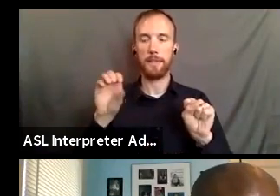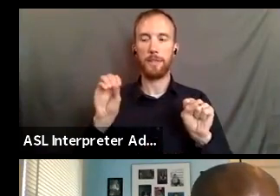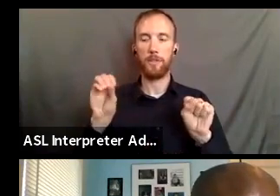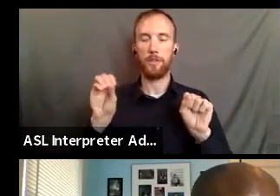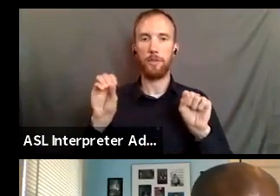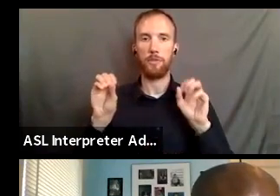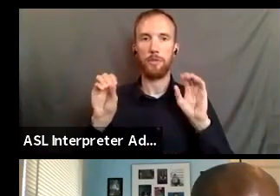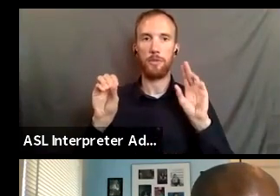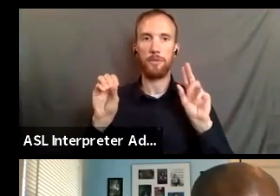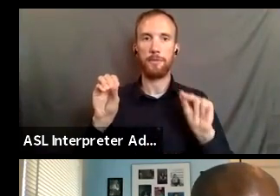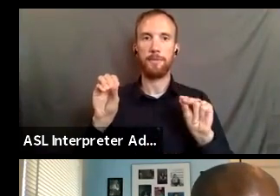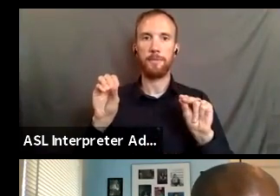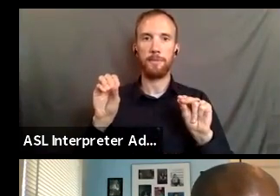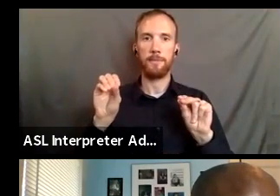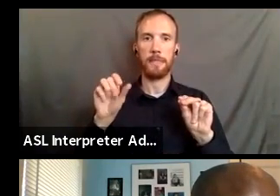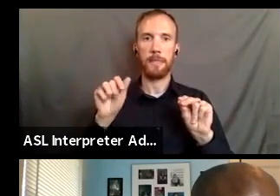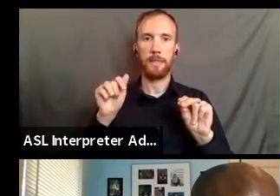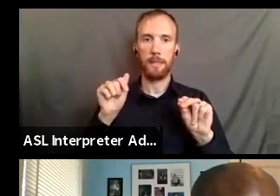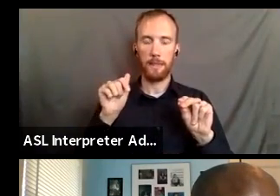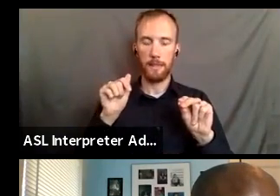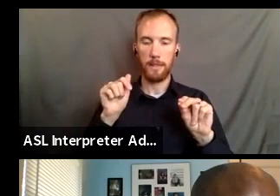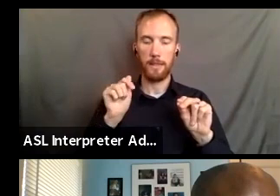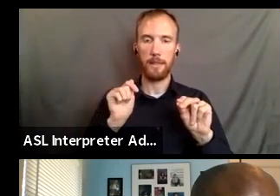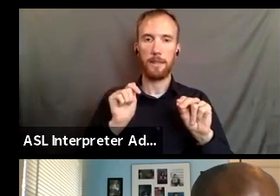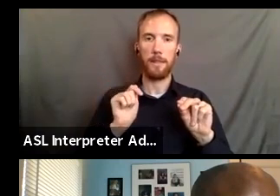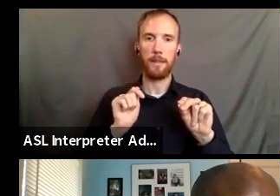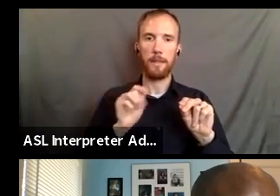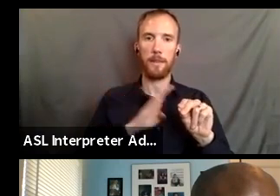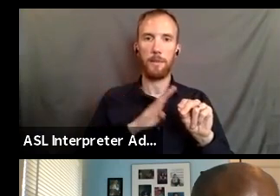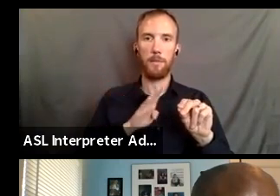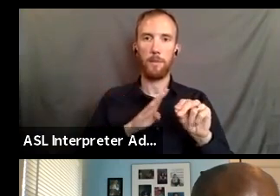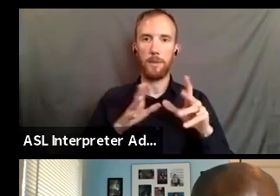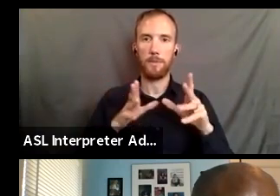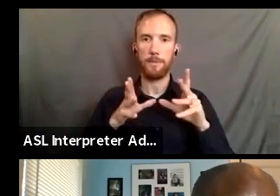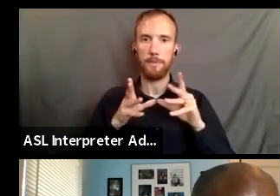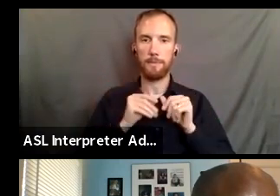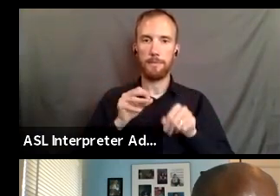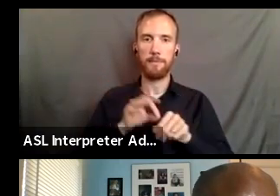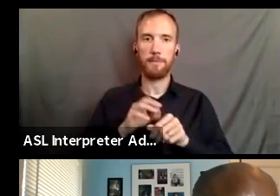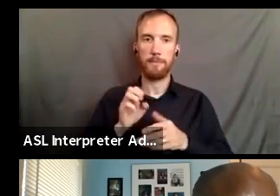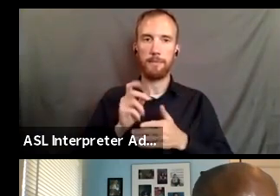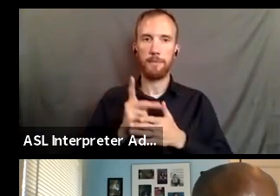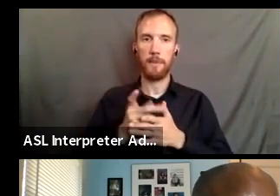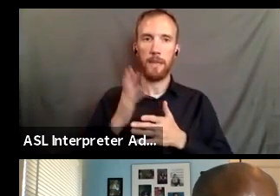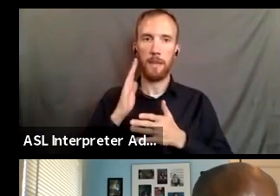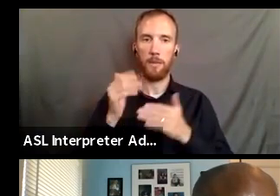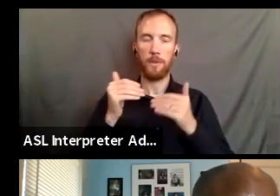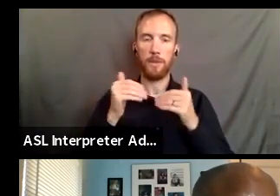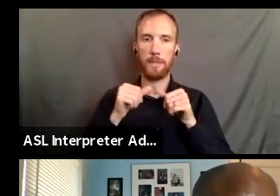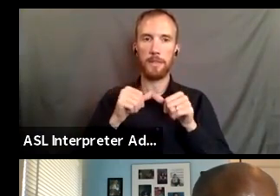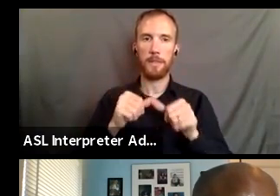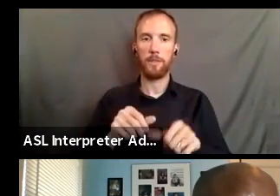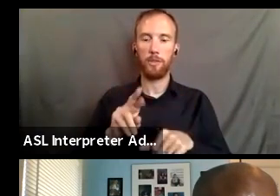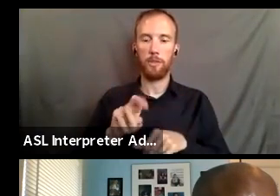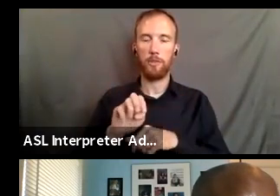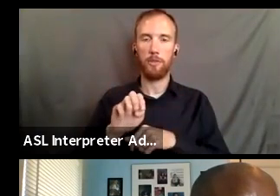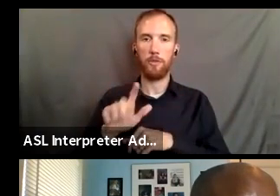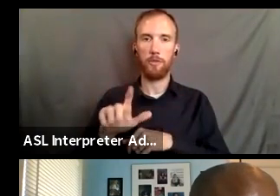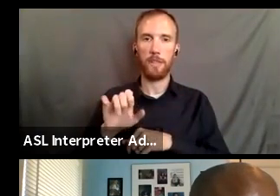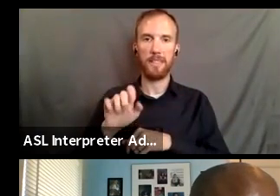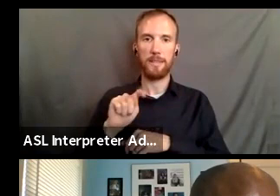president this motion is adopted by the board mr president i will continue with a real estate item and this item does require a